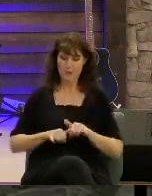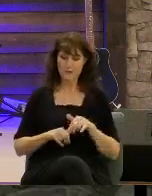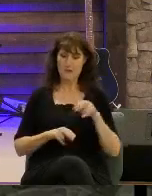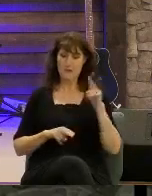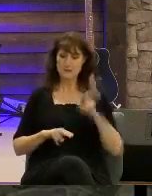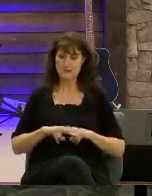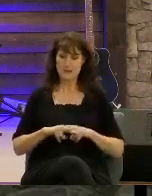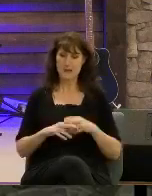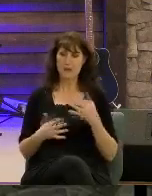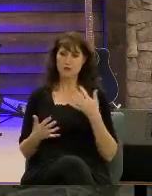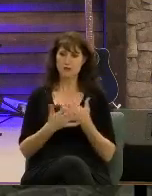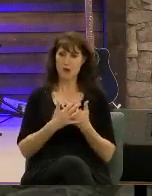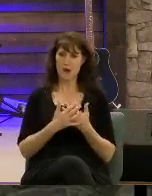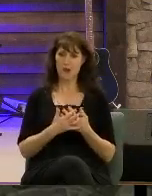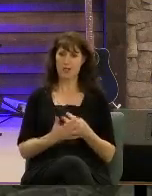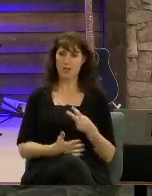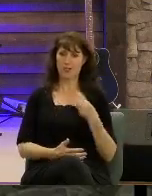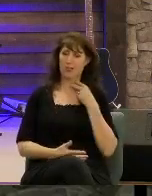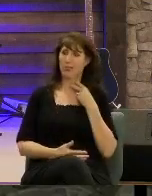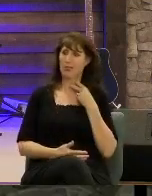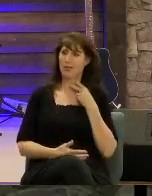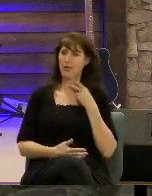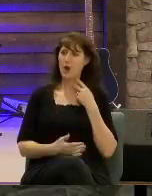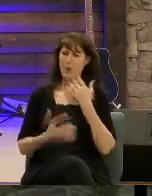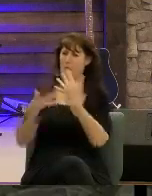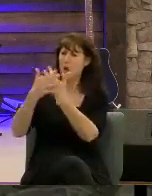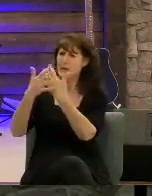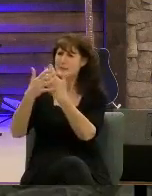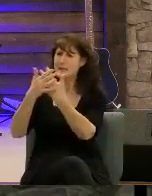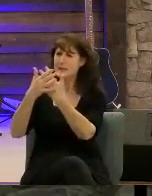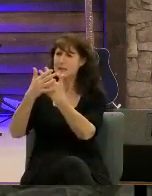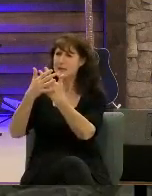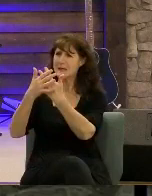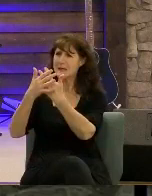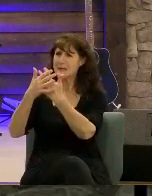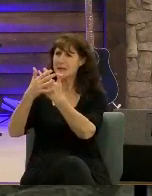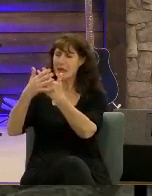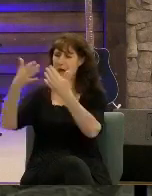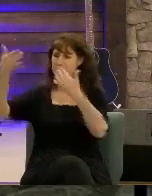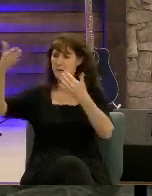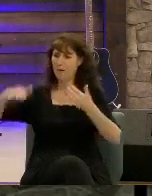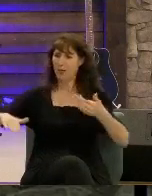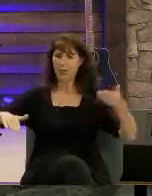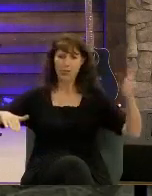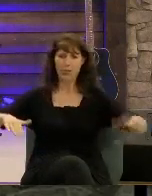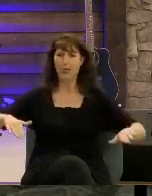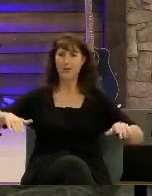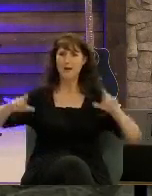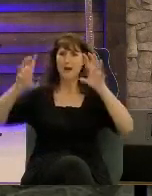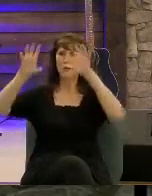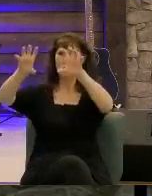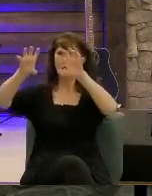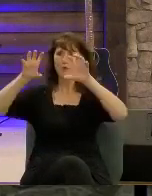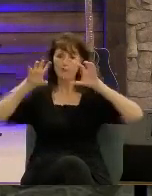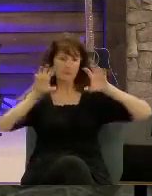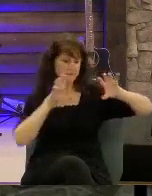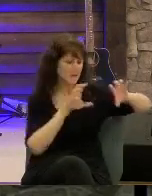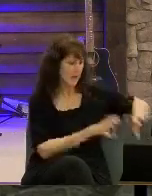we're still sitting in the jail cell. Prison has been removed from the sign. Yes. Shackles are gone, and we're sitting